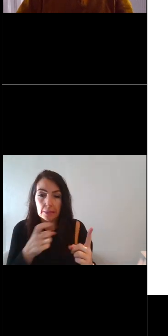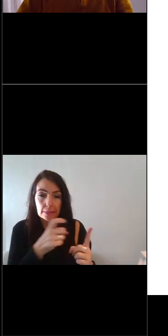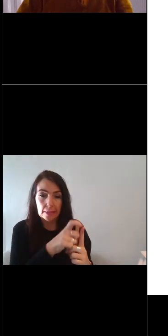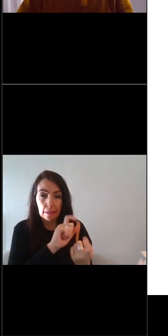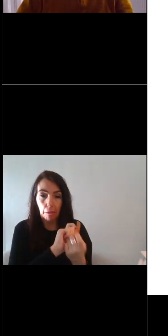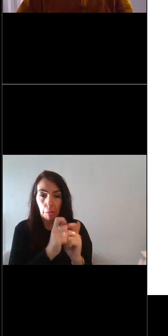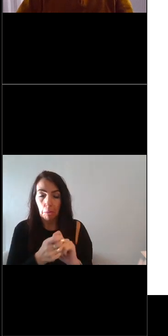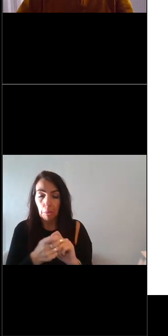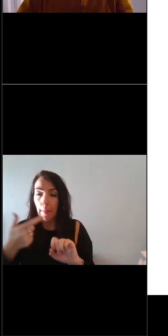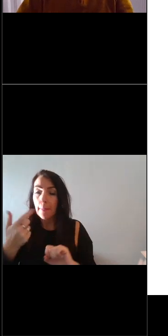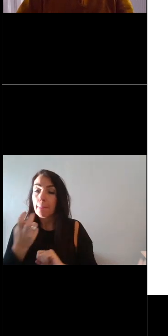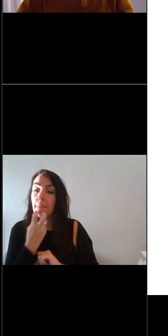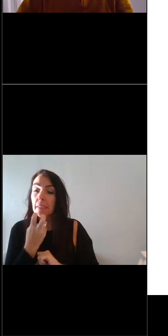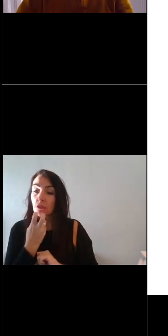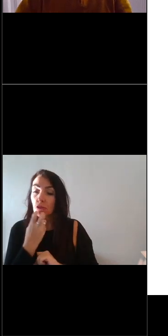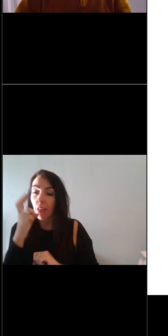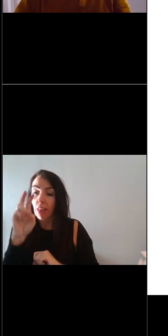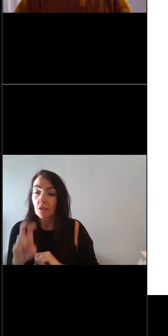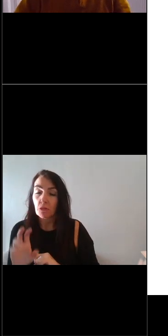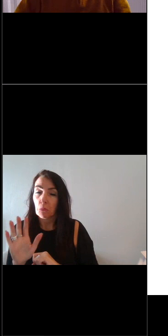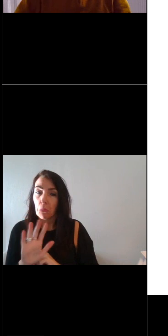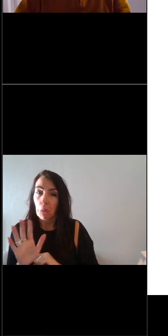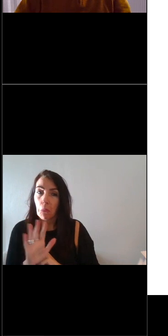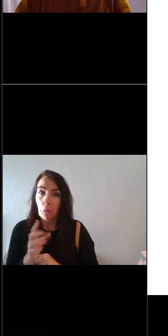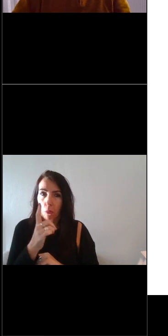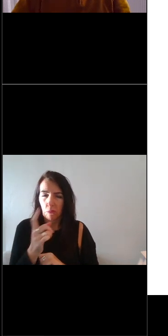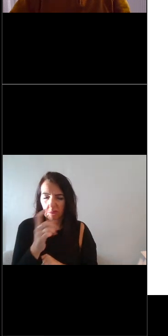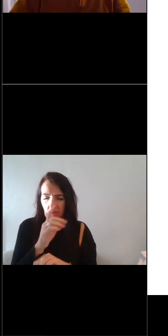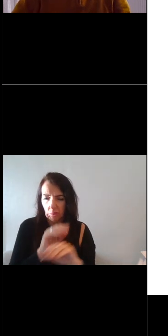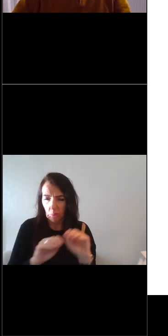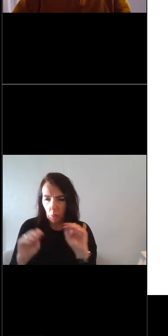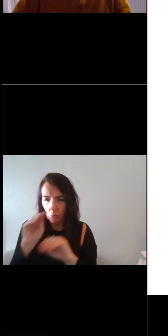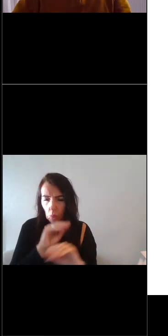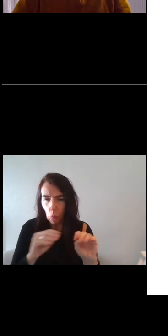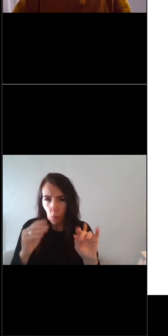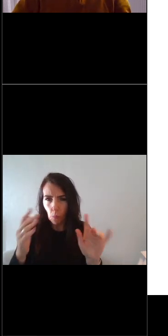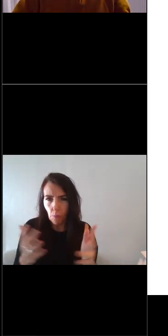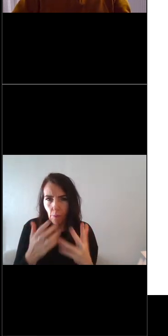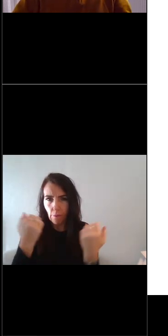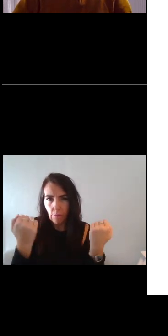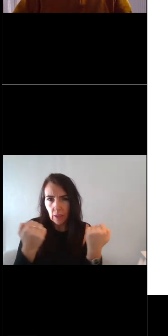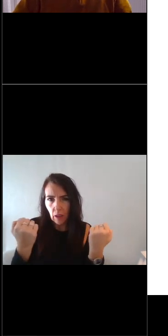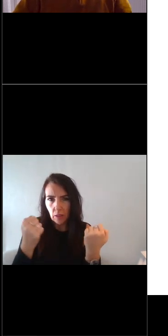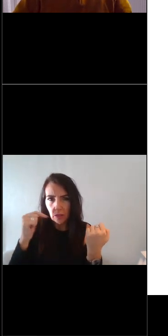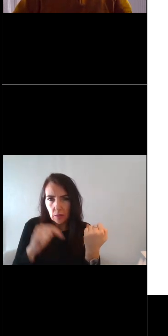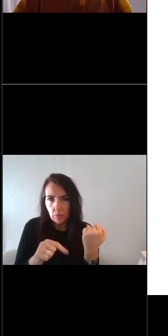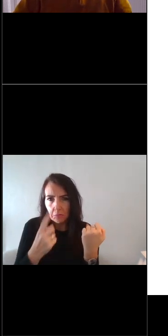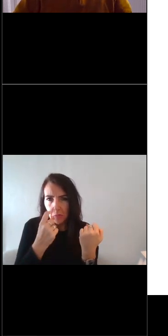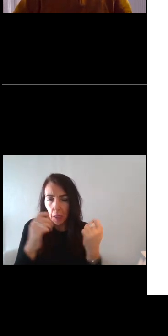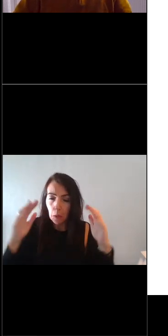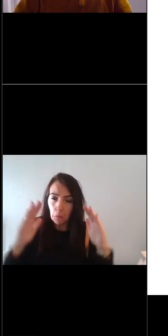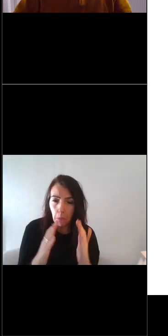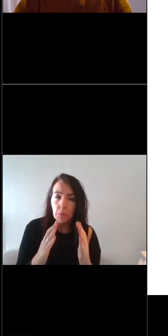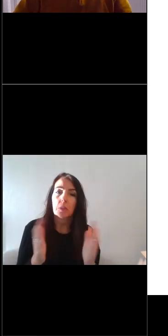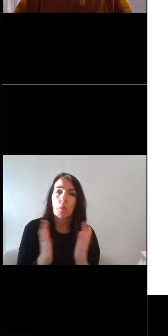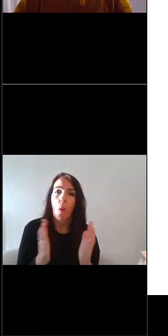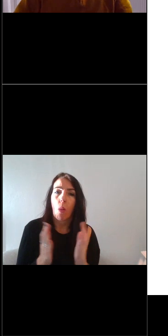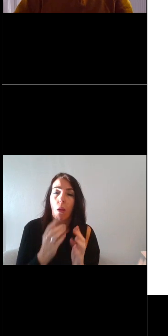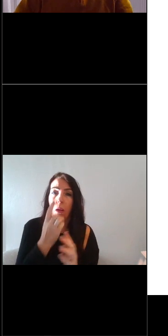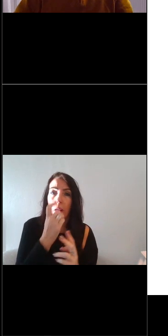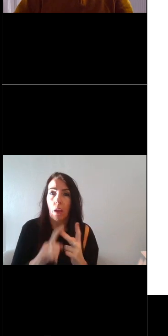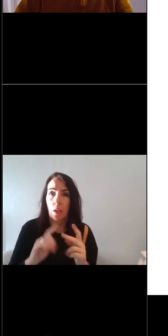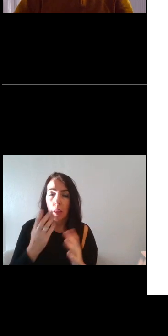electric. It also enables you to understand where vehicles may be possible to downsize and therefore become more